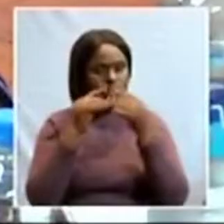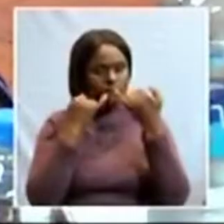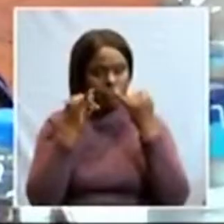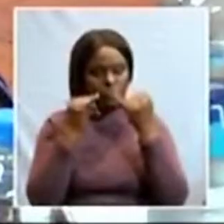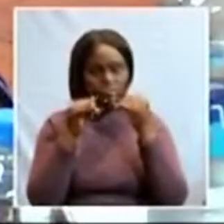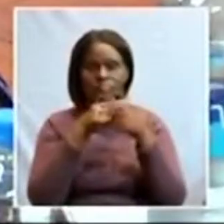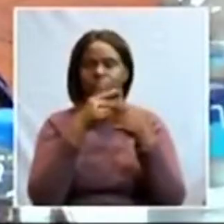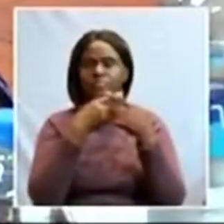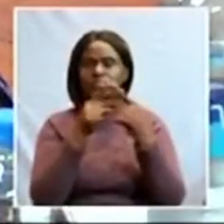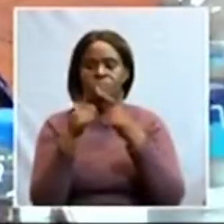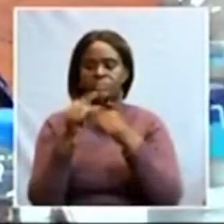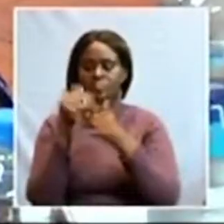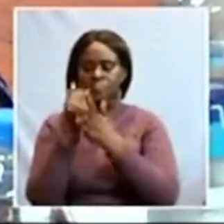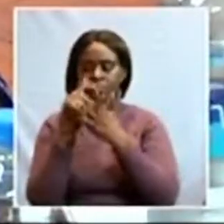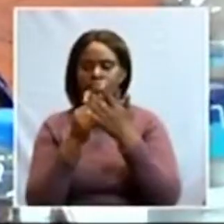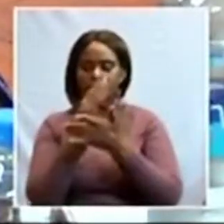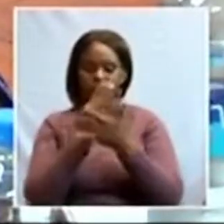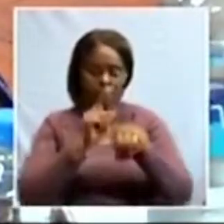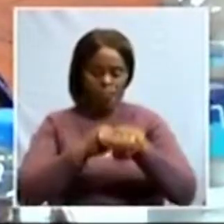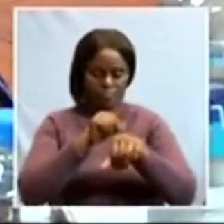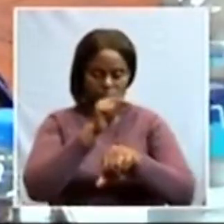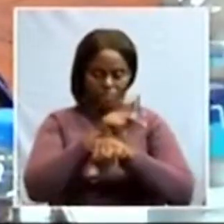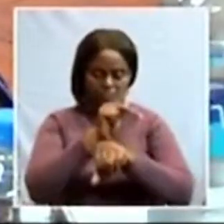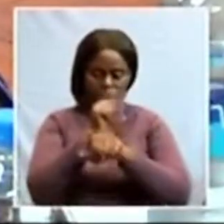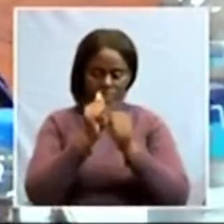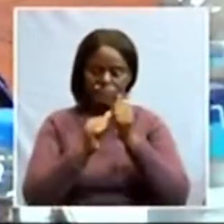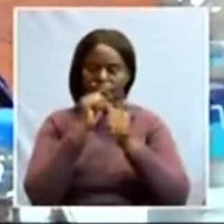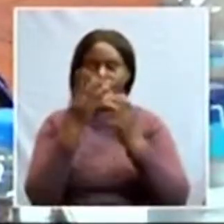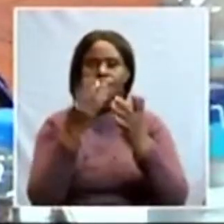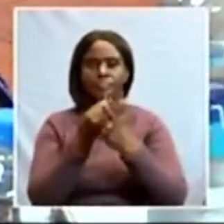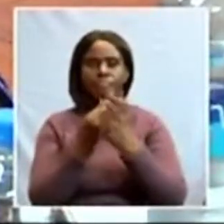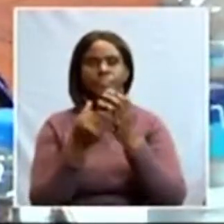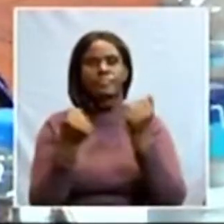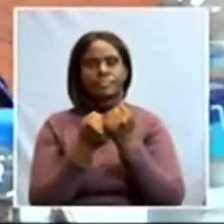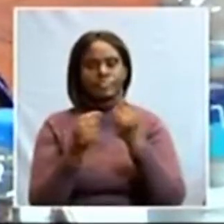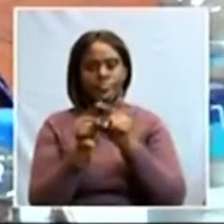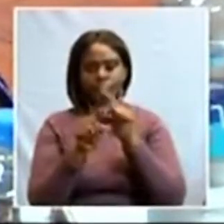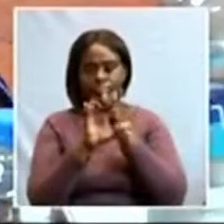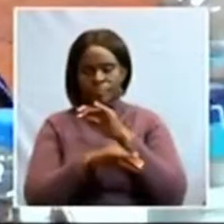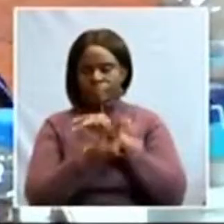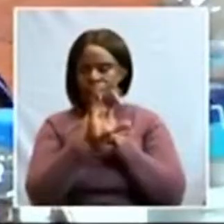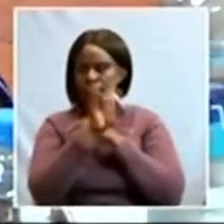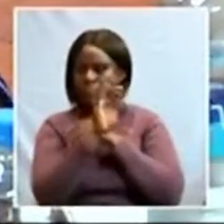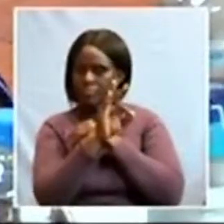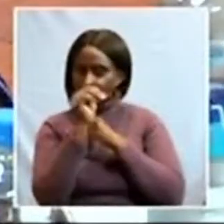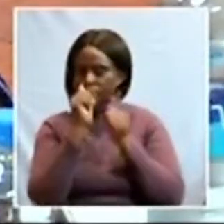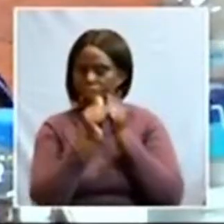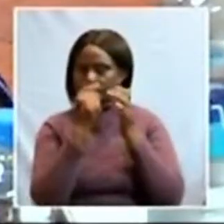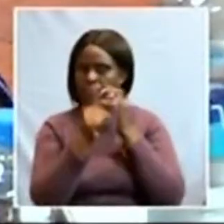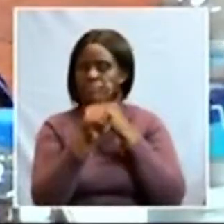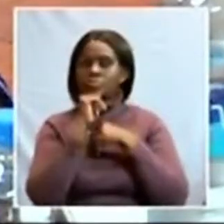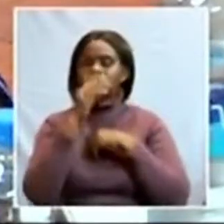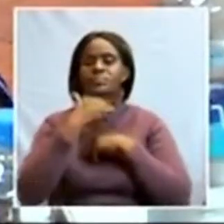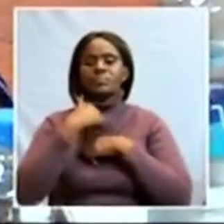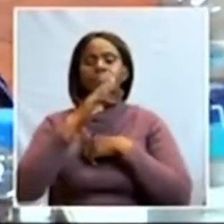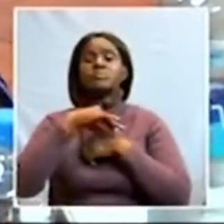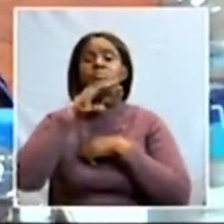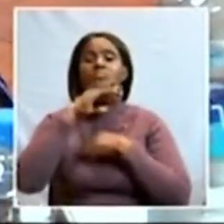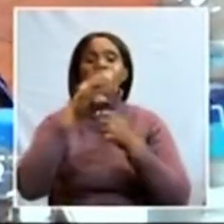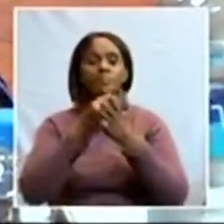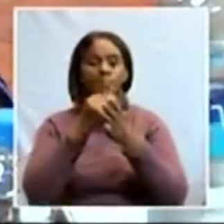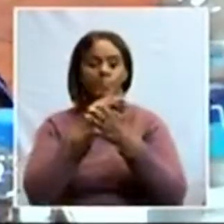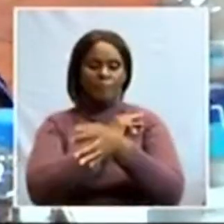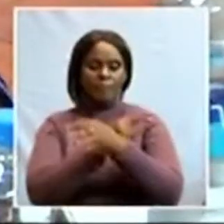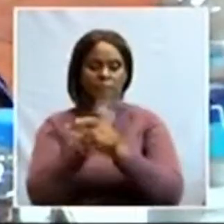the variance was due to some projects that were not funded under CDF due to inadequate financial